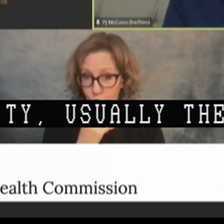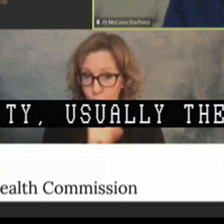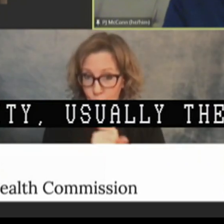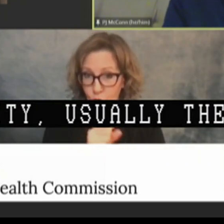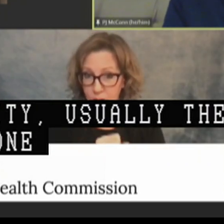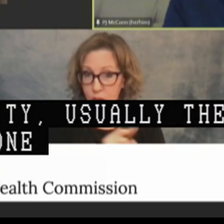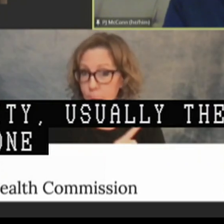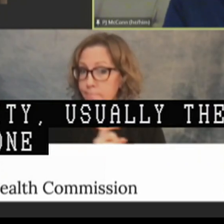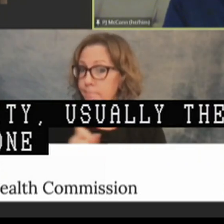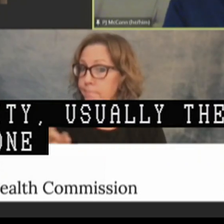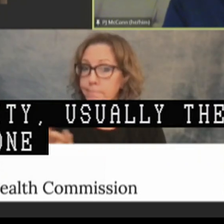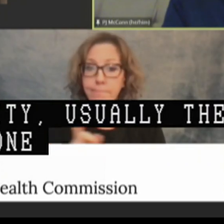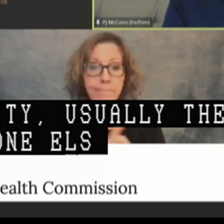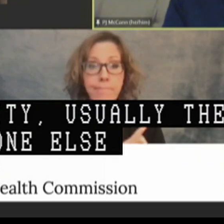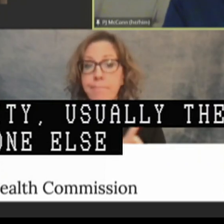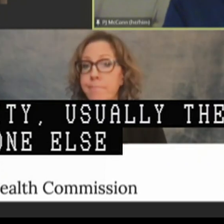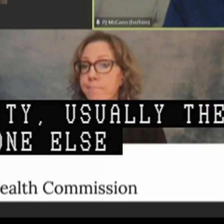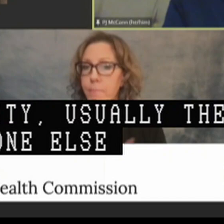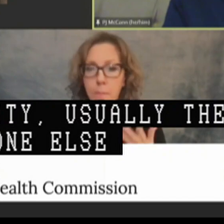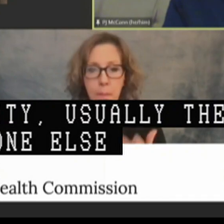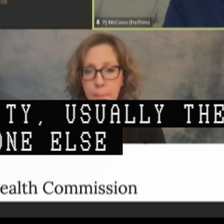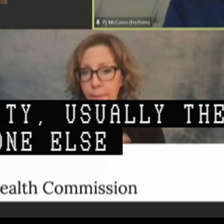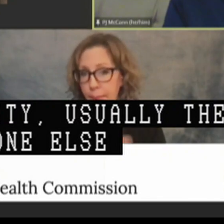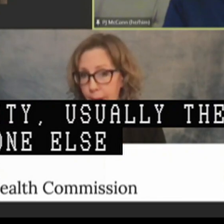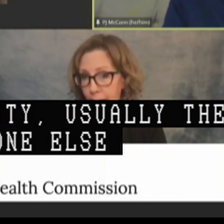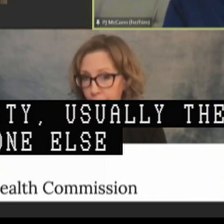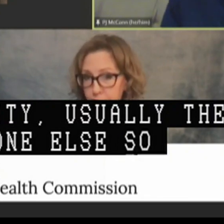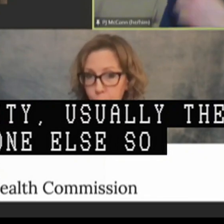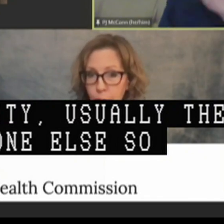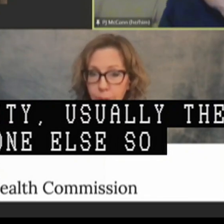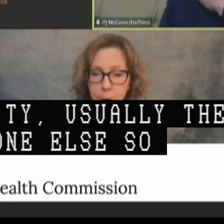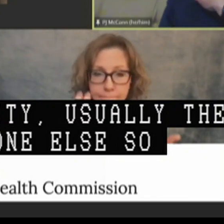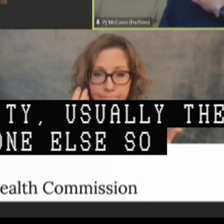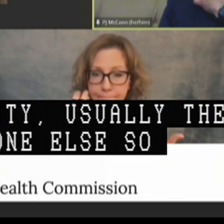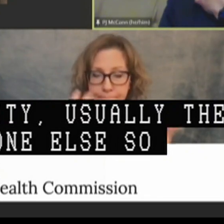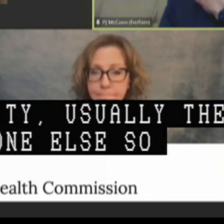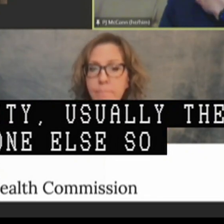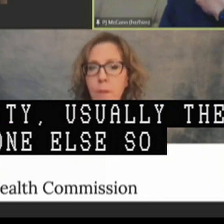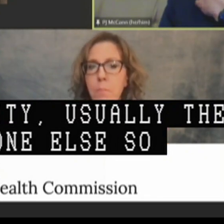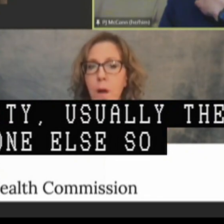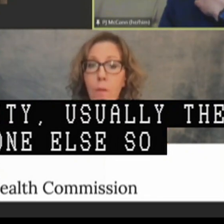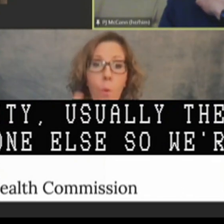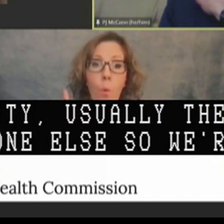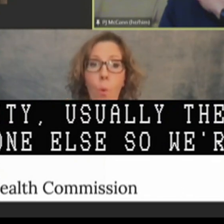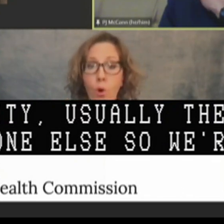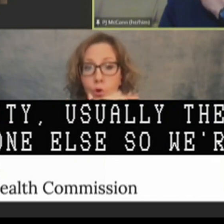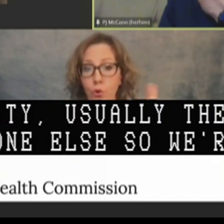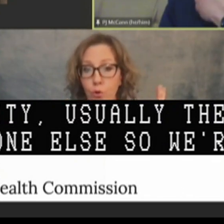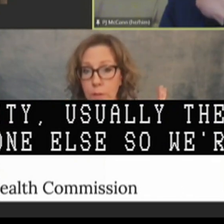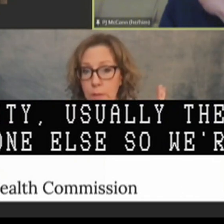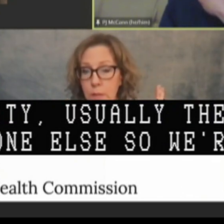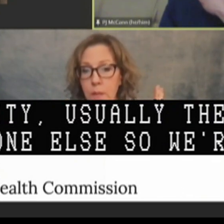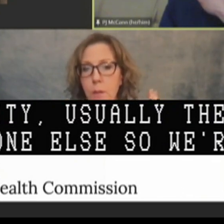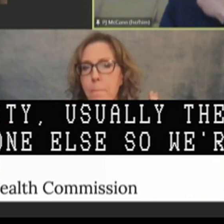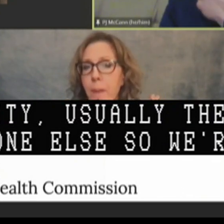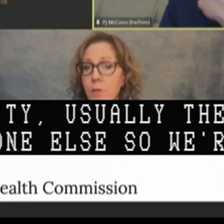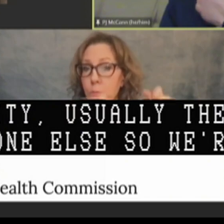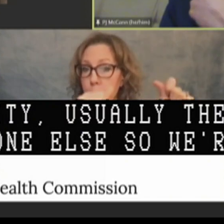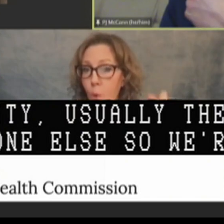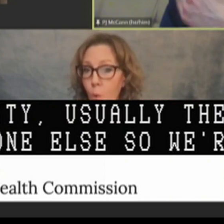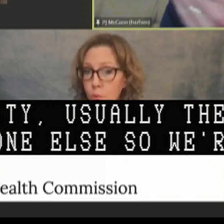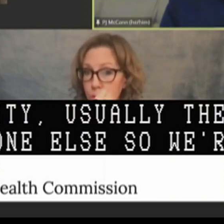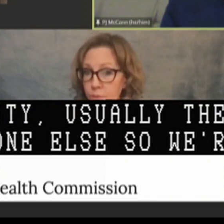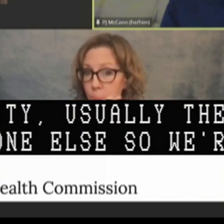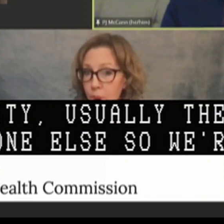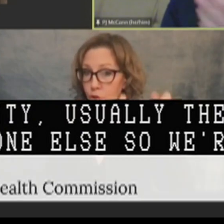some other staffing. And so, the two things that the order requires is that you post signage and that you check. So we would advise